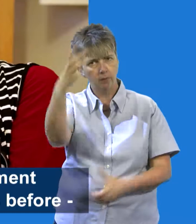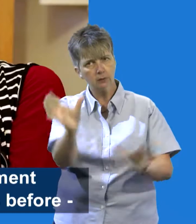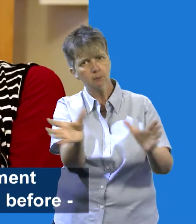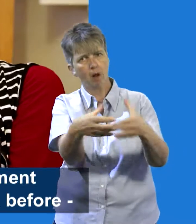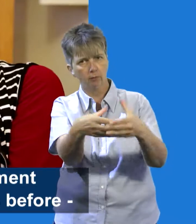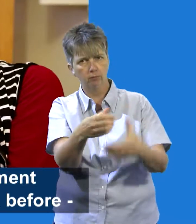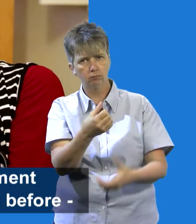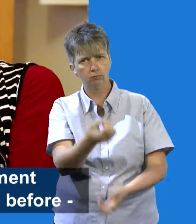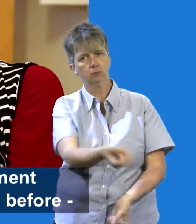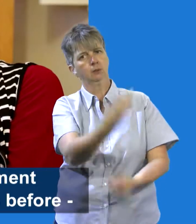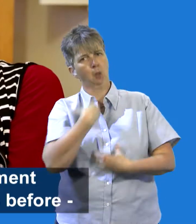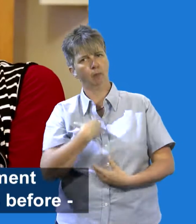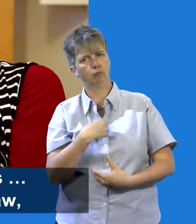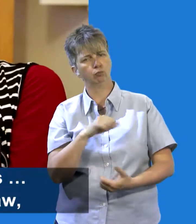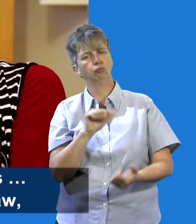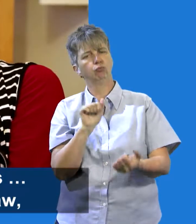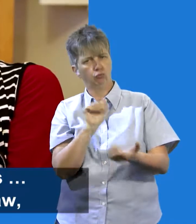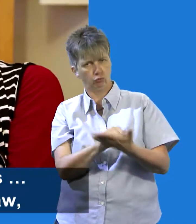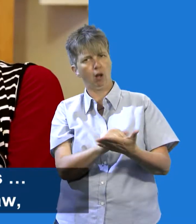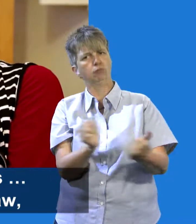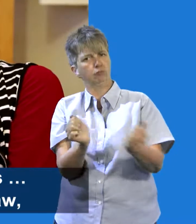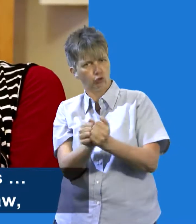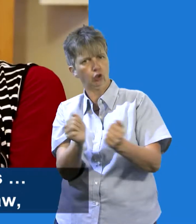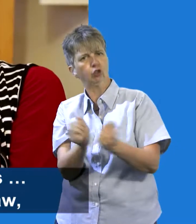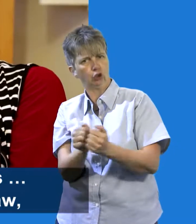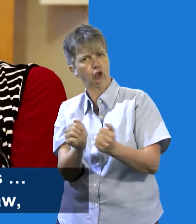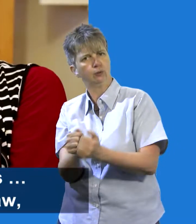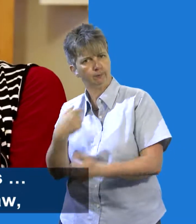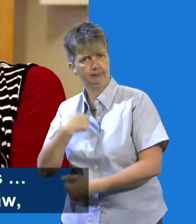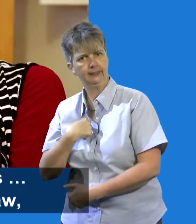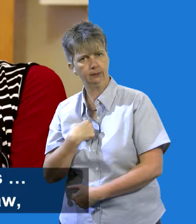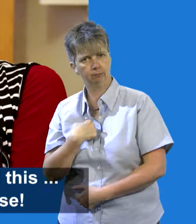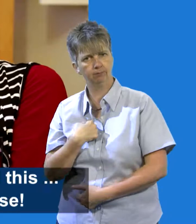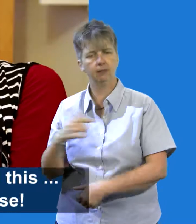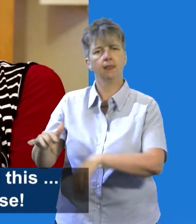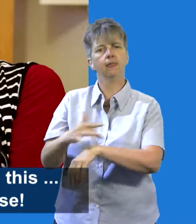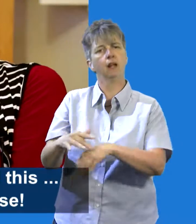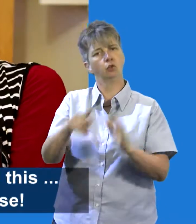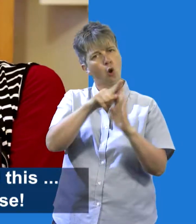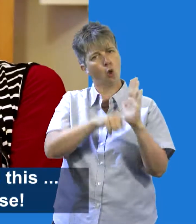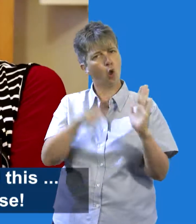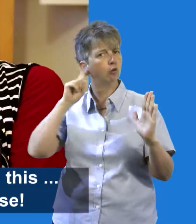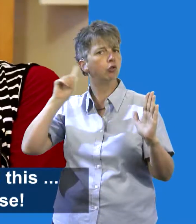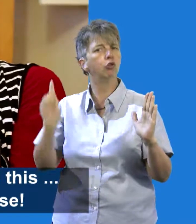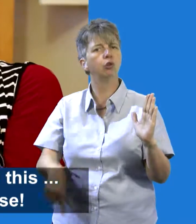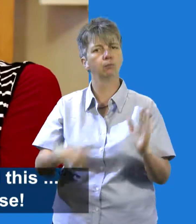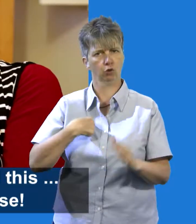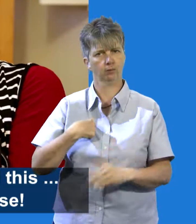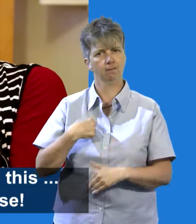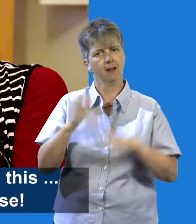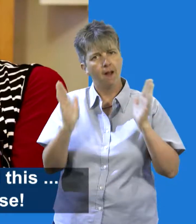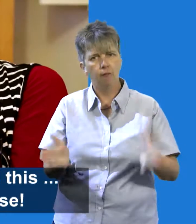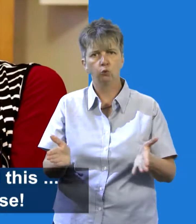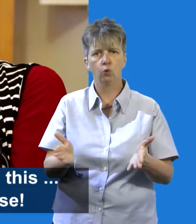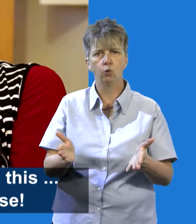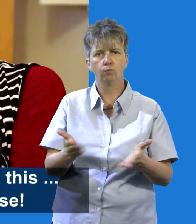government departments on communications before, and they've said, yes, they are breaking the law, but unless you do this, this and this, and then you